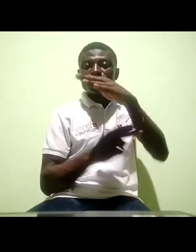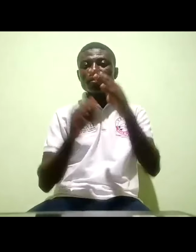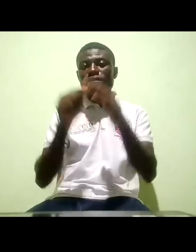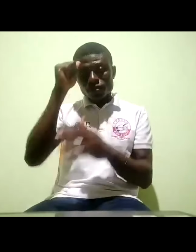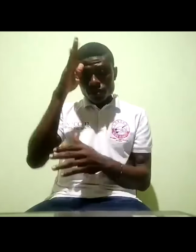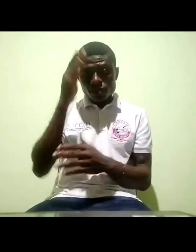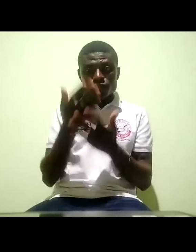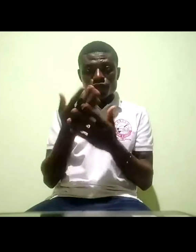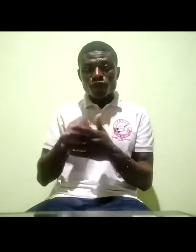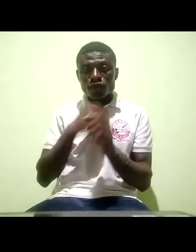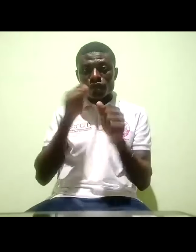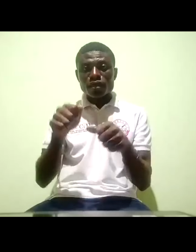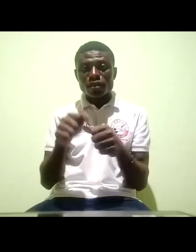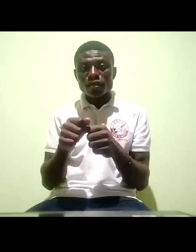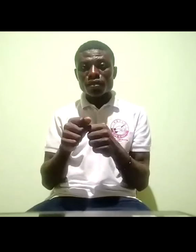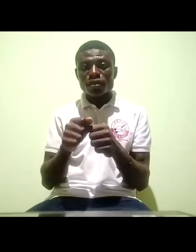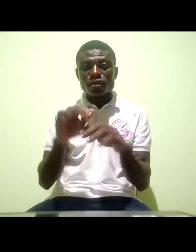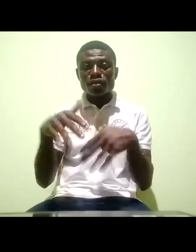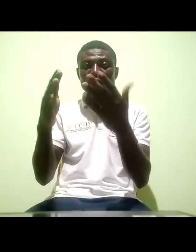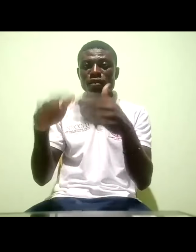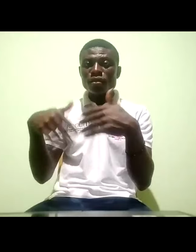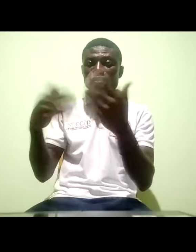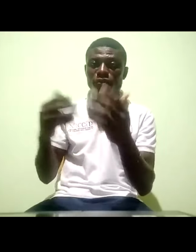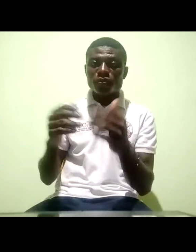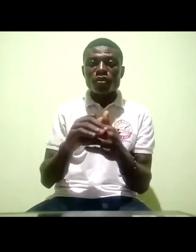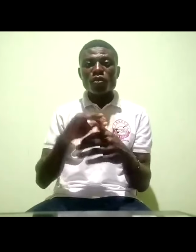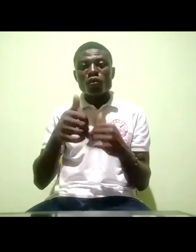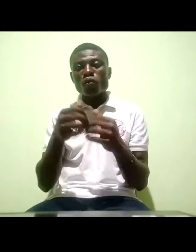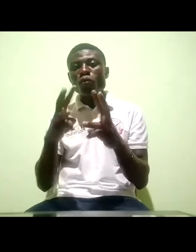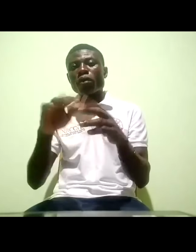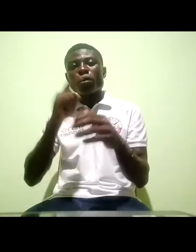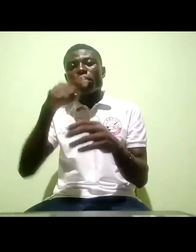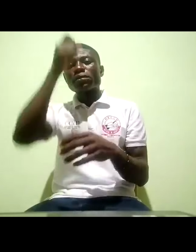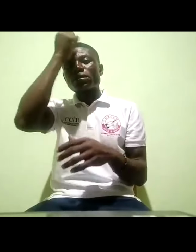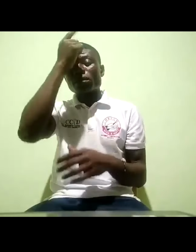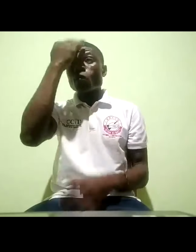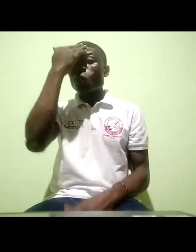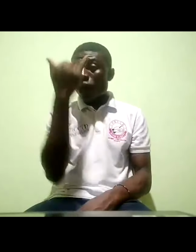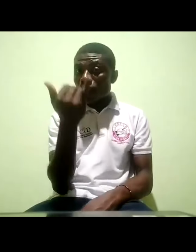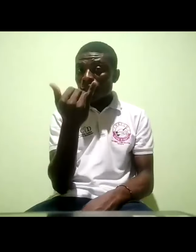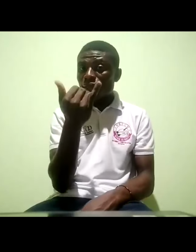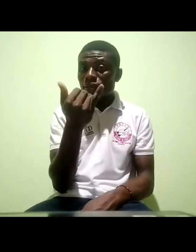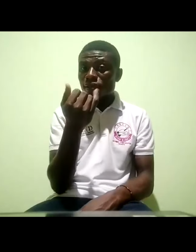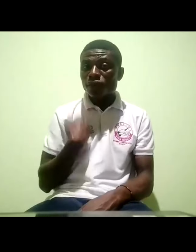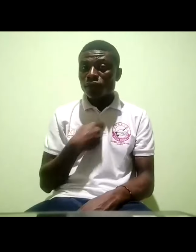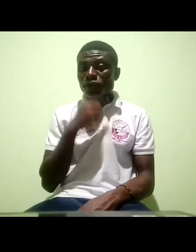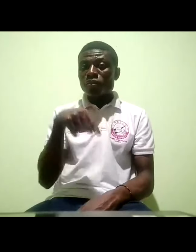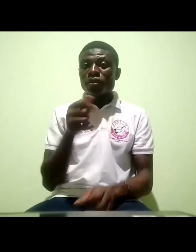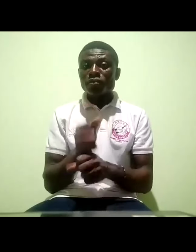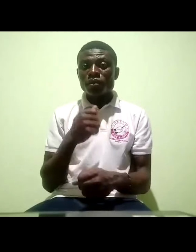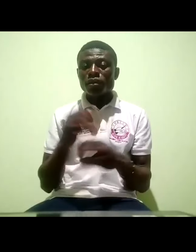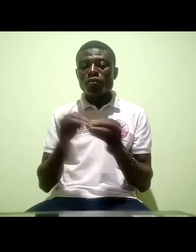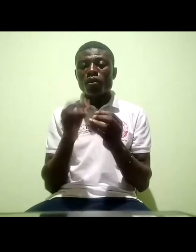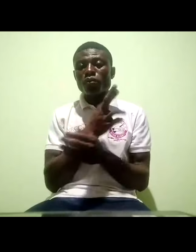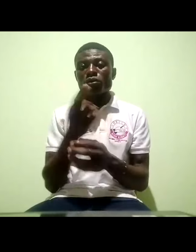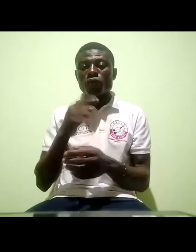up to providing the Orton-Gillingham approach of teaching. Because the thing is that we have to create enough resources